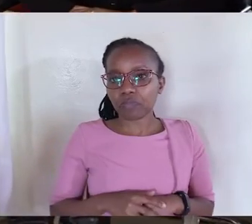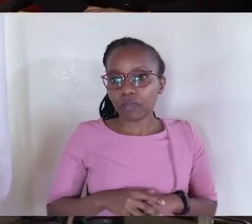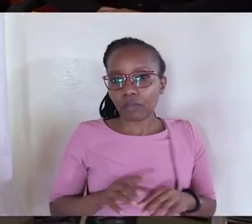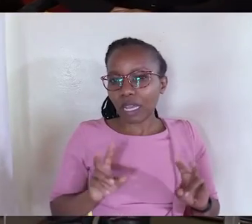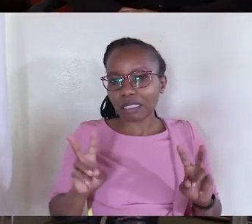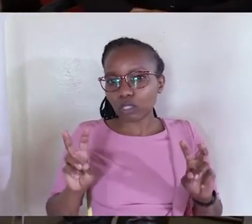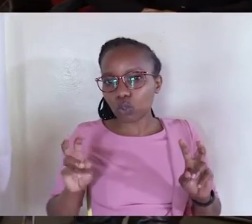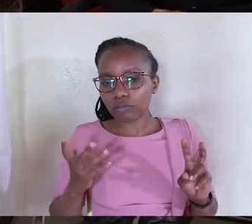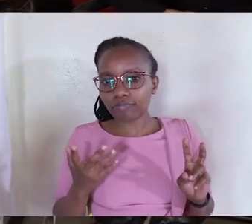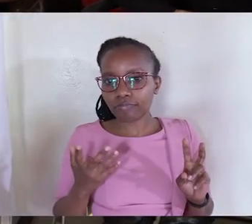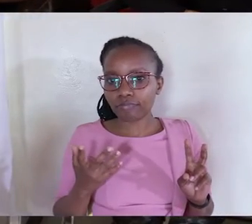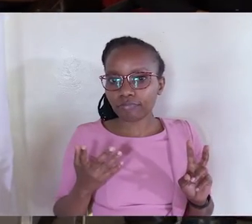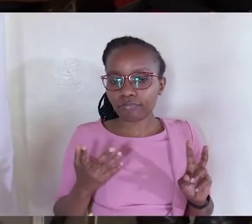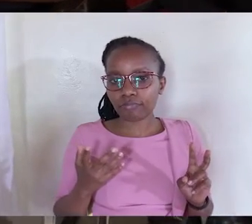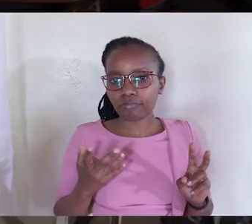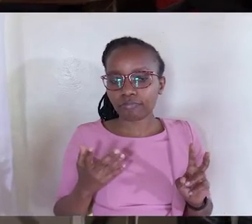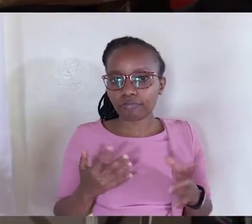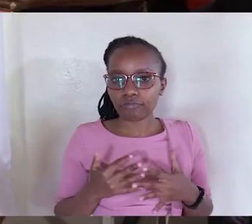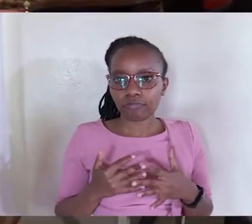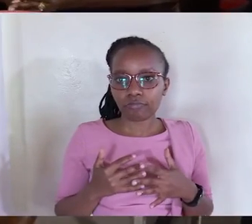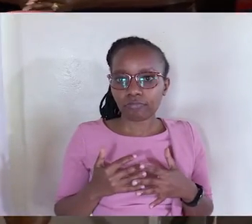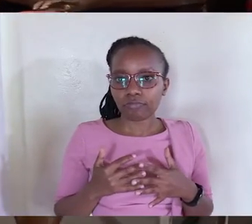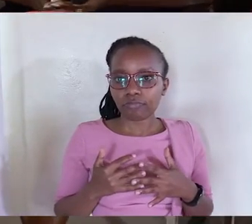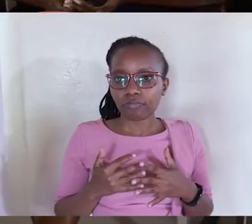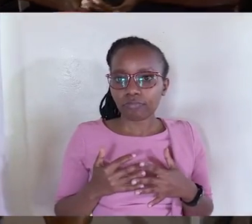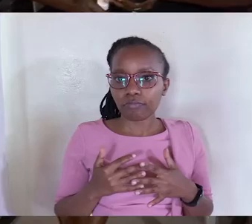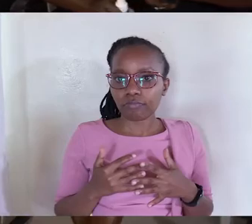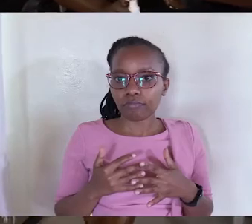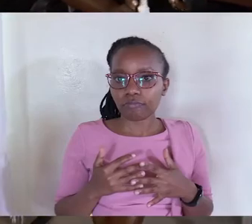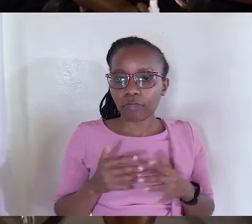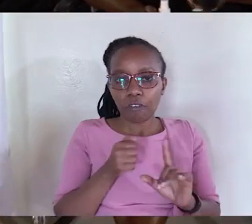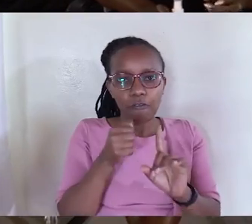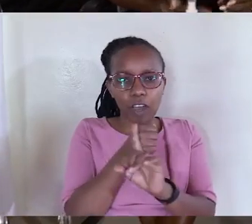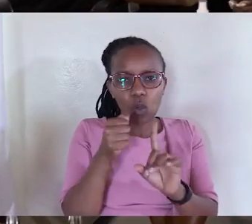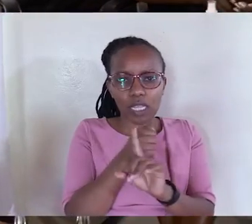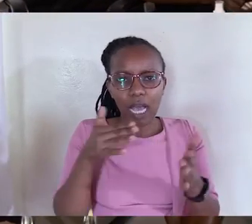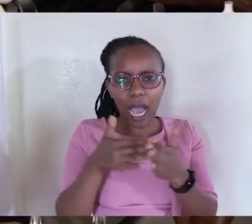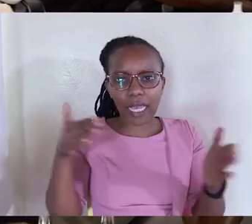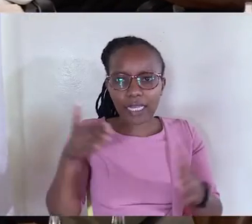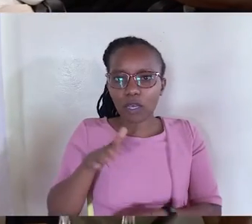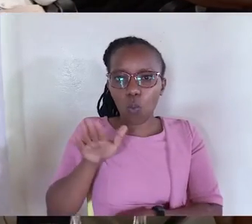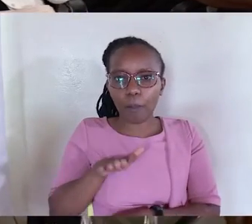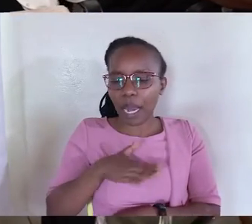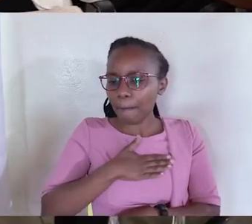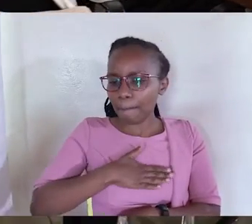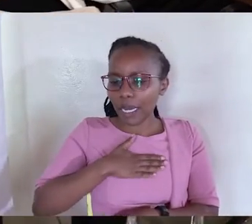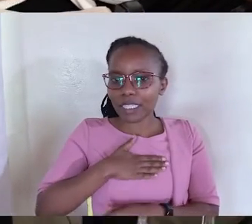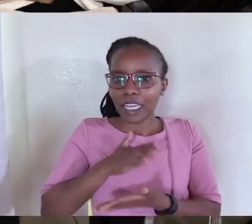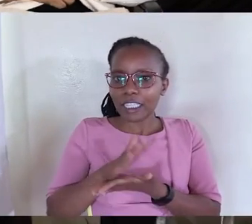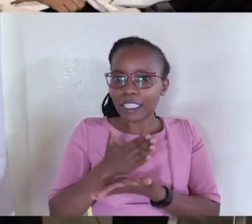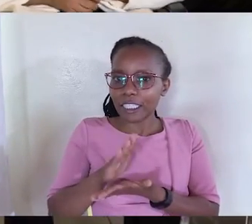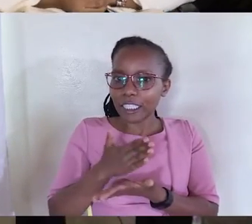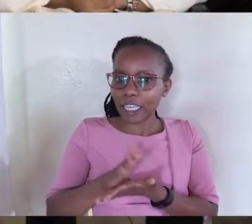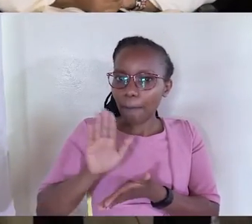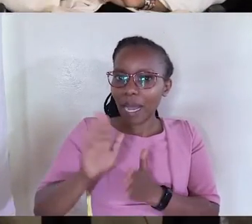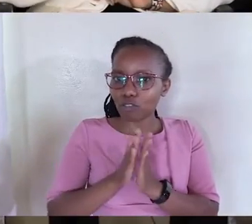issues or attention to issues of violence against women. Please share with us what your journey has